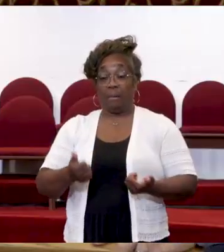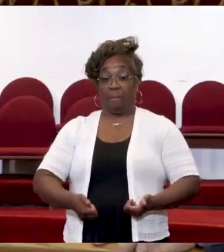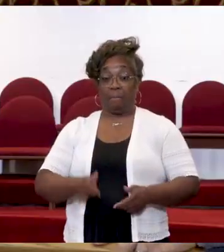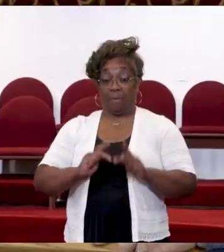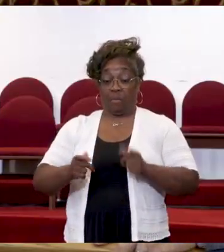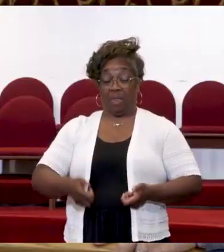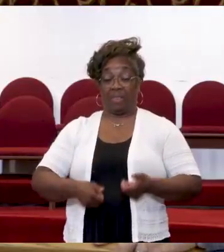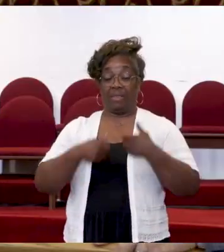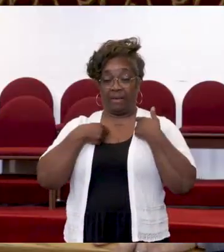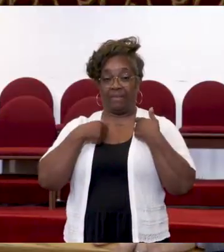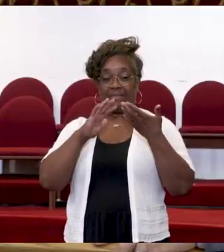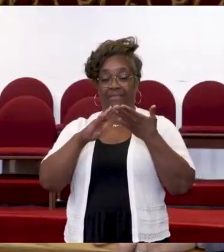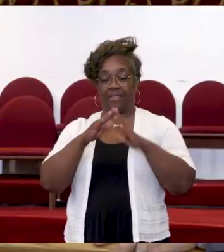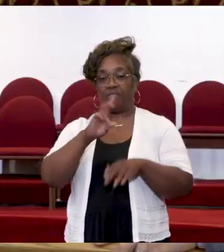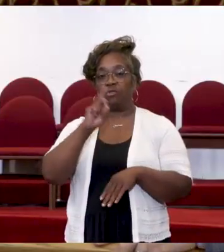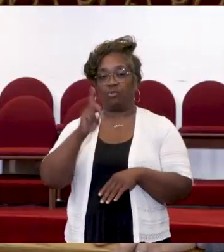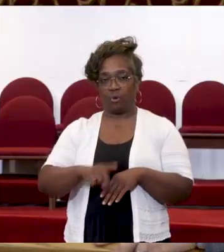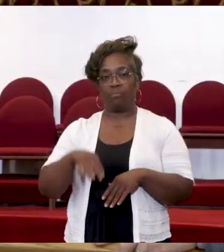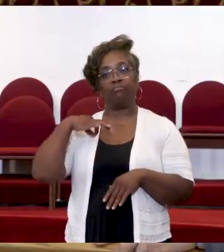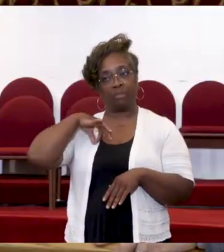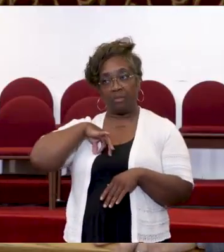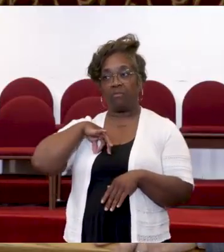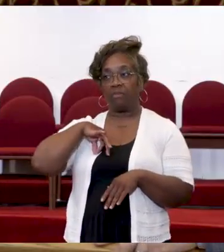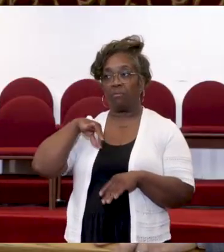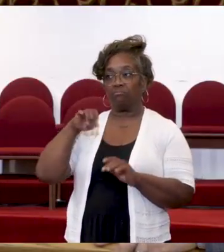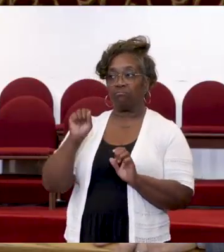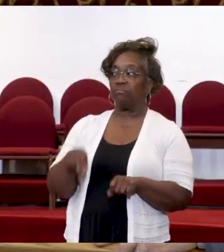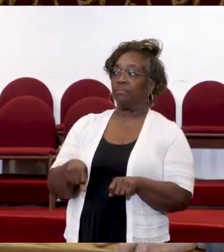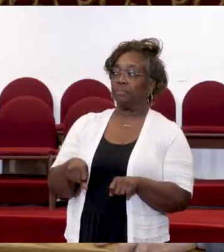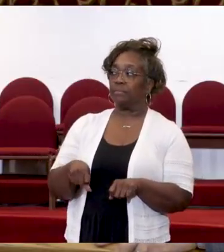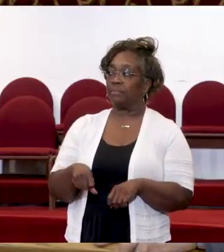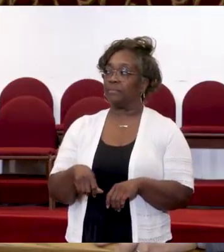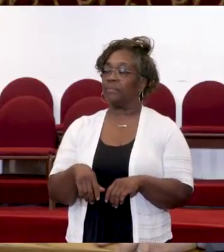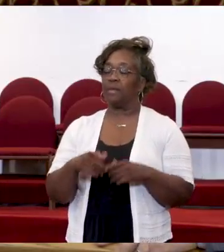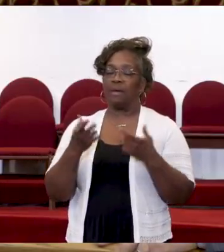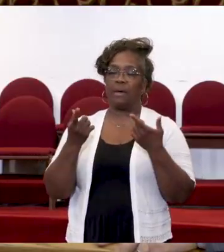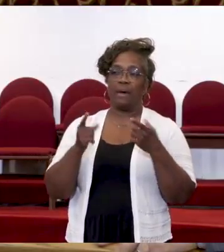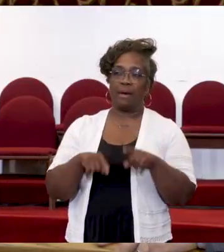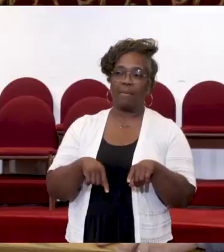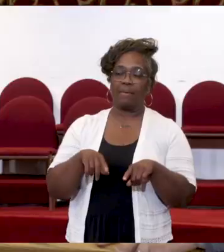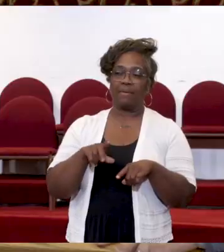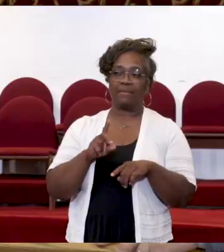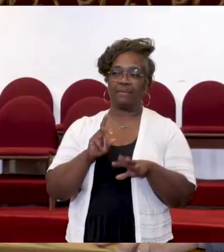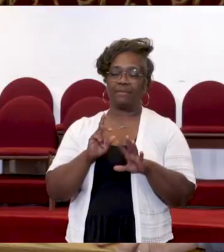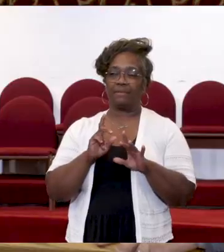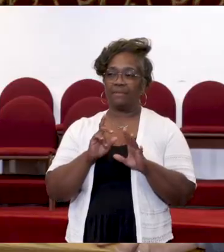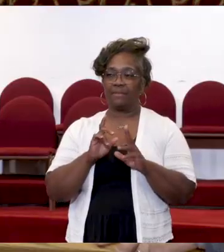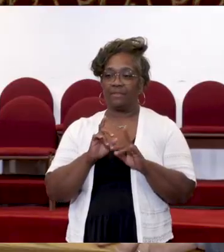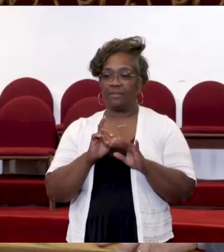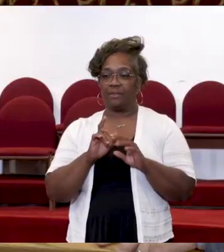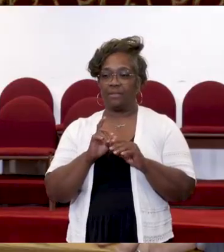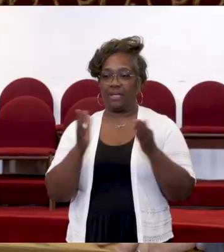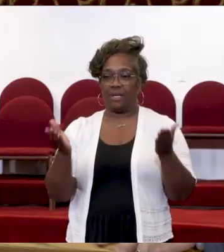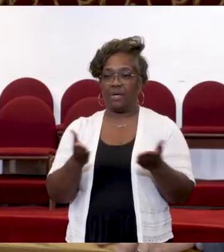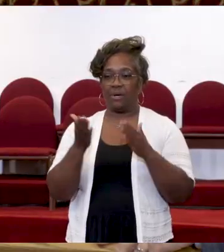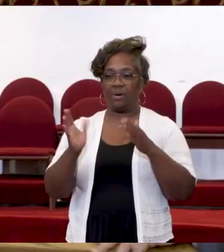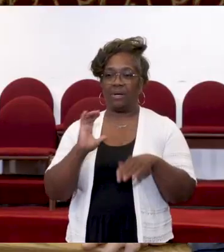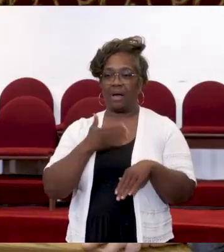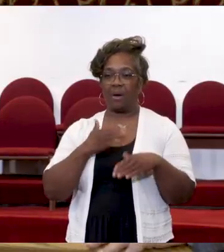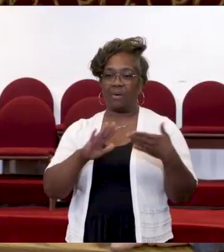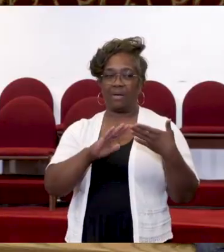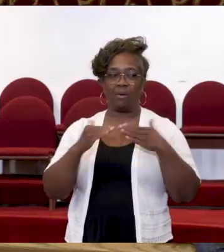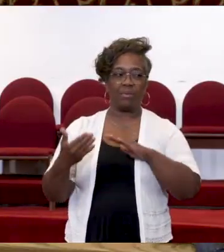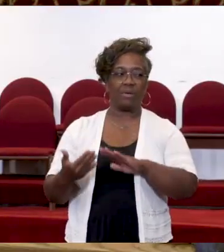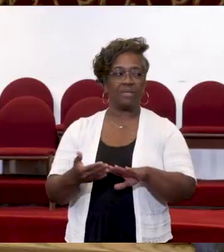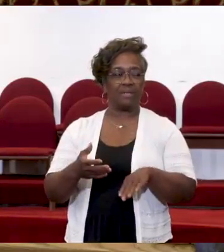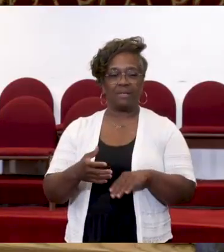is just another example of how we do that. And we're going to be doing DC fast chargers right here within our neighborhoods, and see who else is going to be